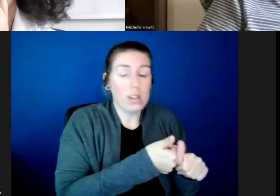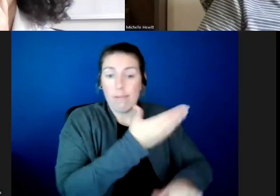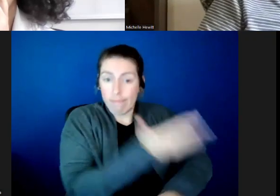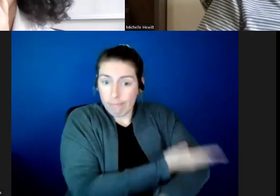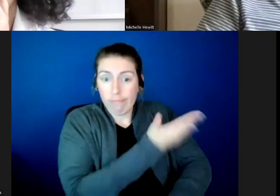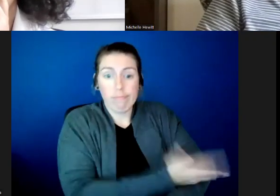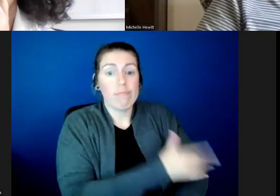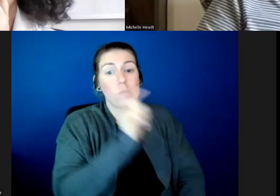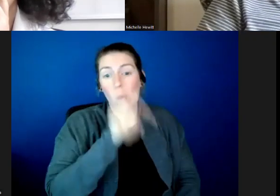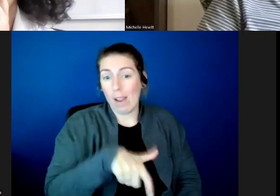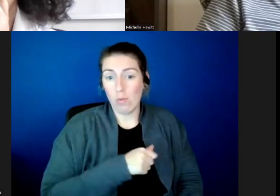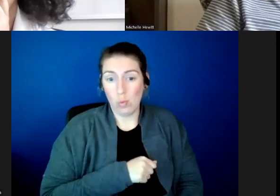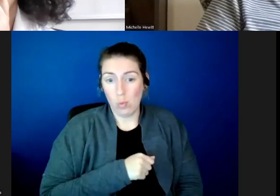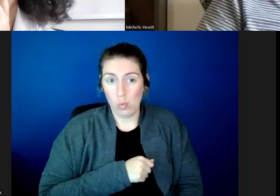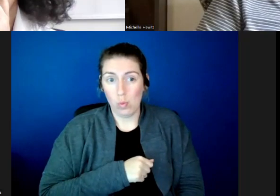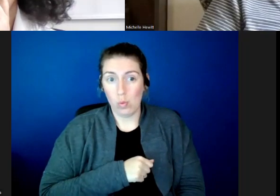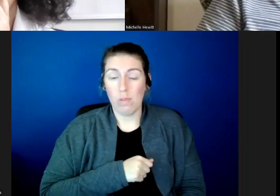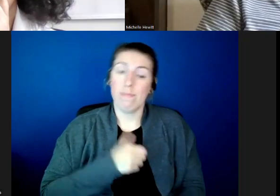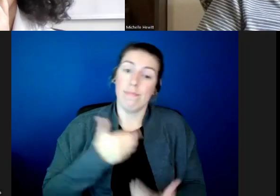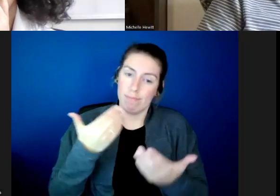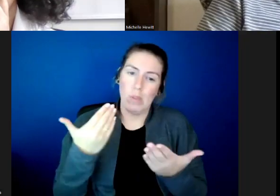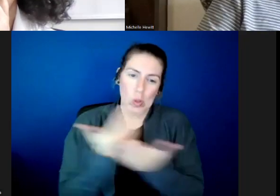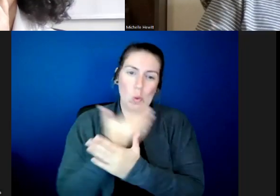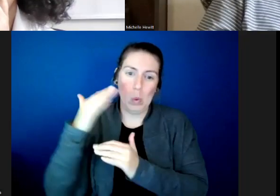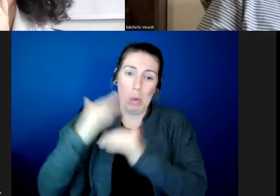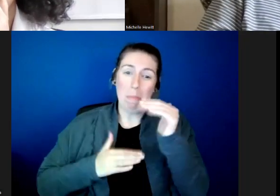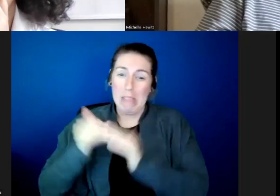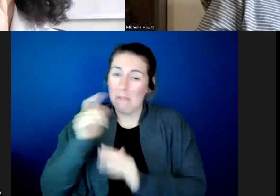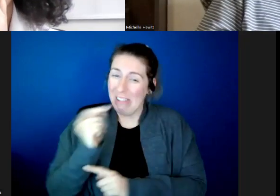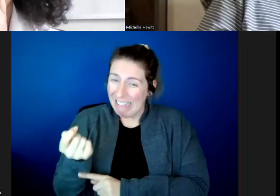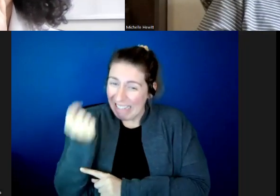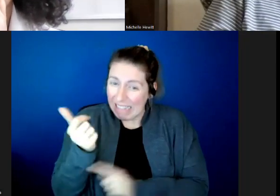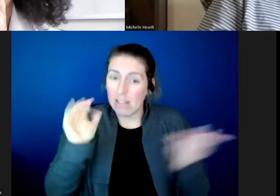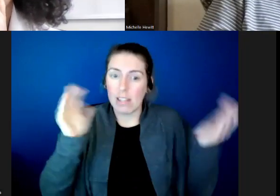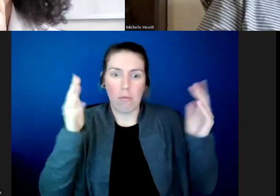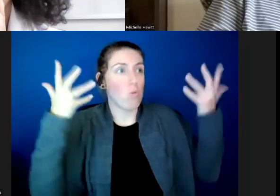portion is minimal compared to what's already out there.